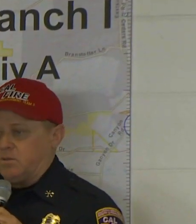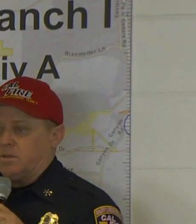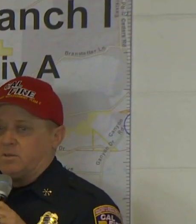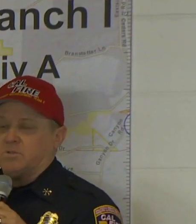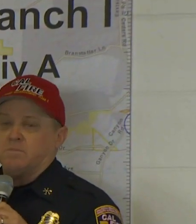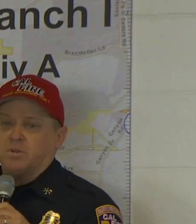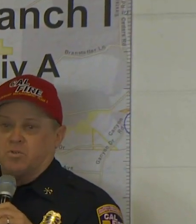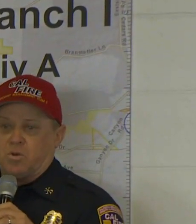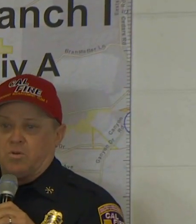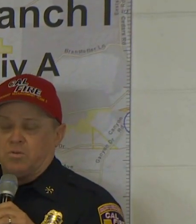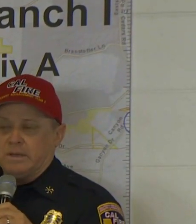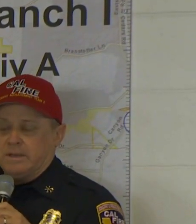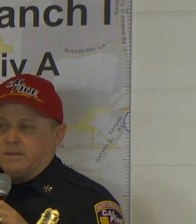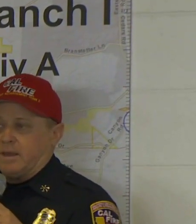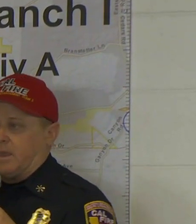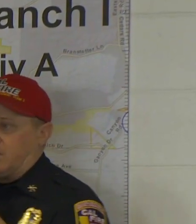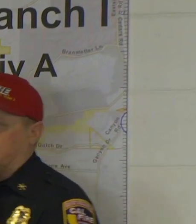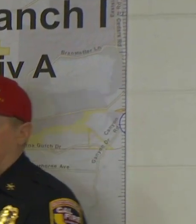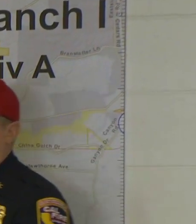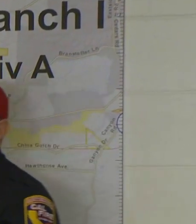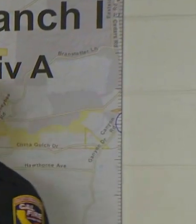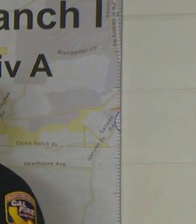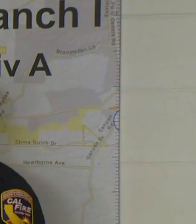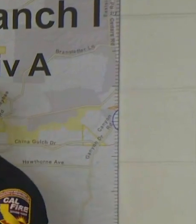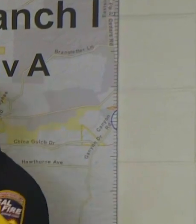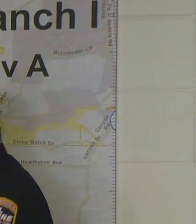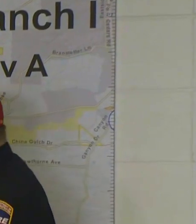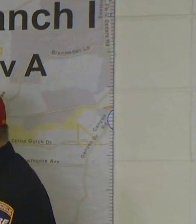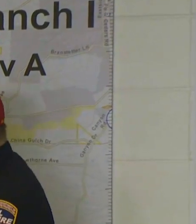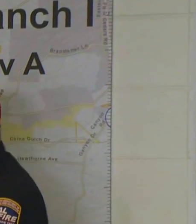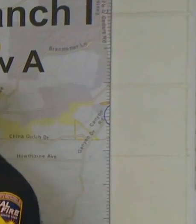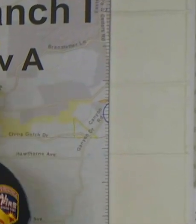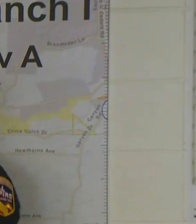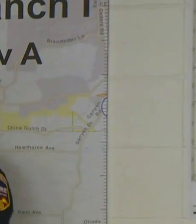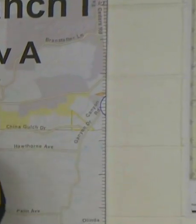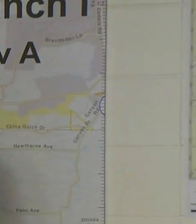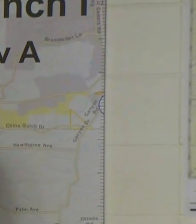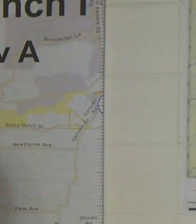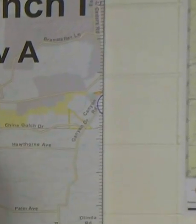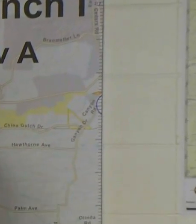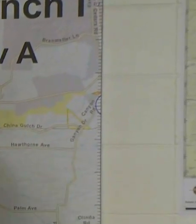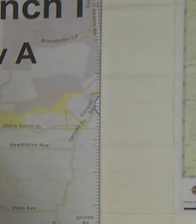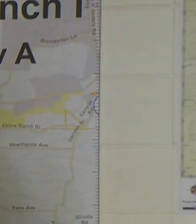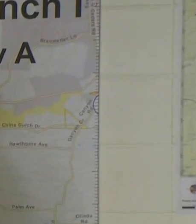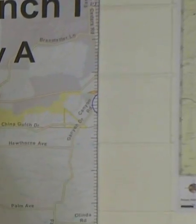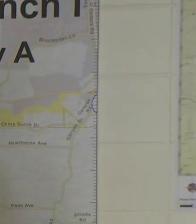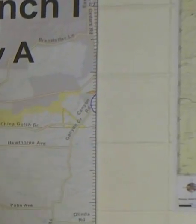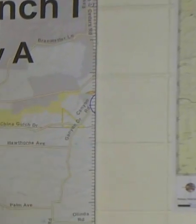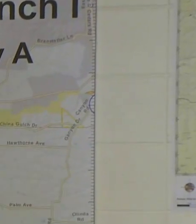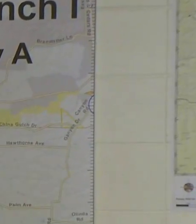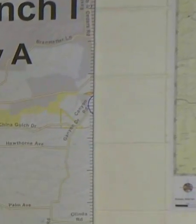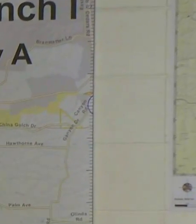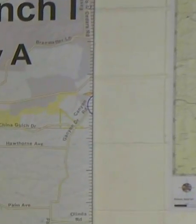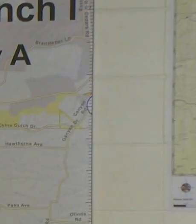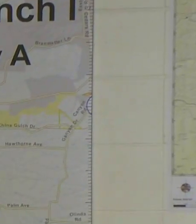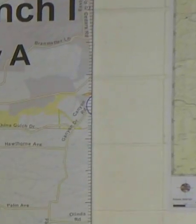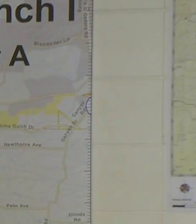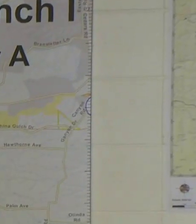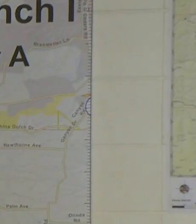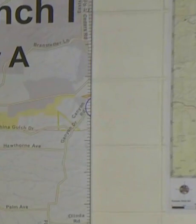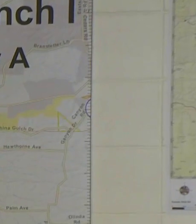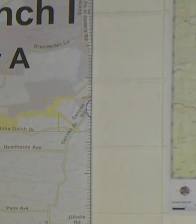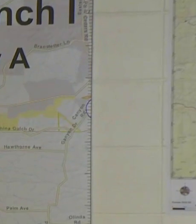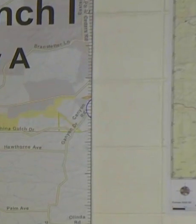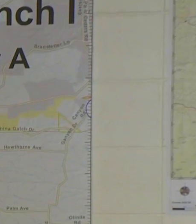They continue to do some patrol and occasional mop-up, but right now we're feeling really good about that part of the fire. As we move over to Sunny Hill